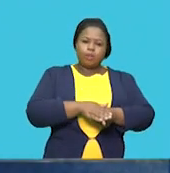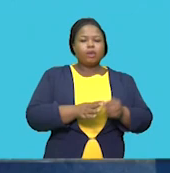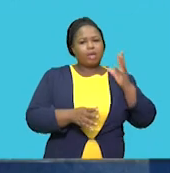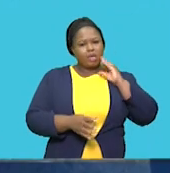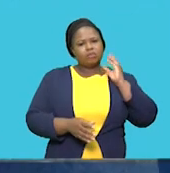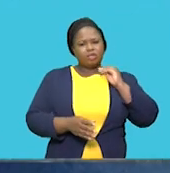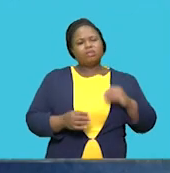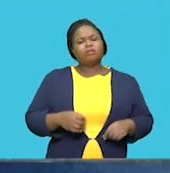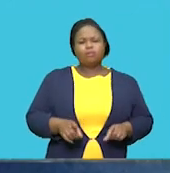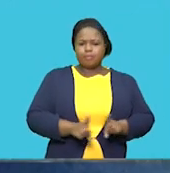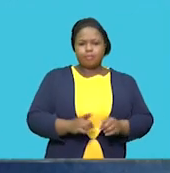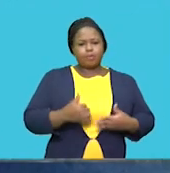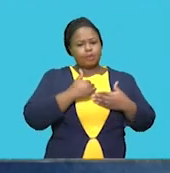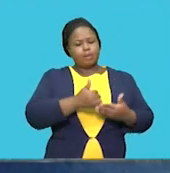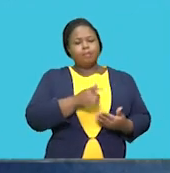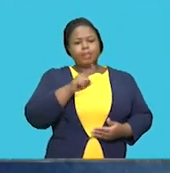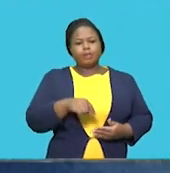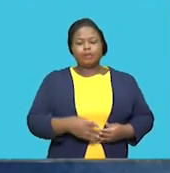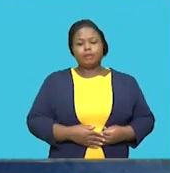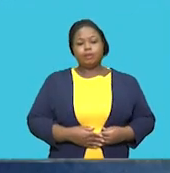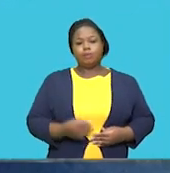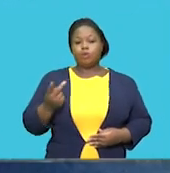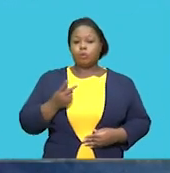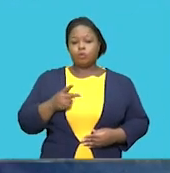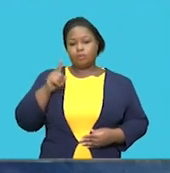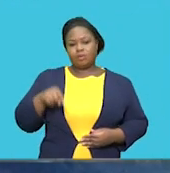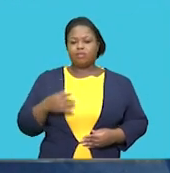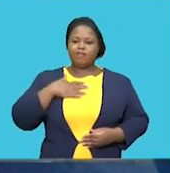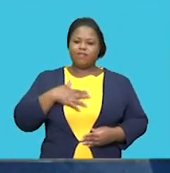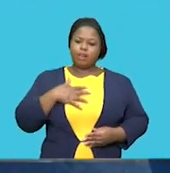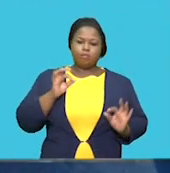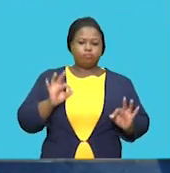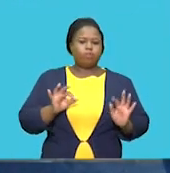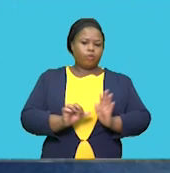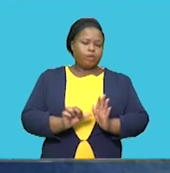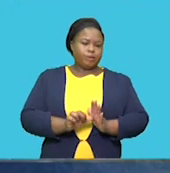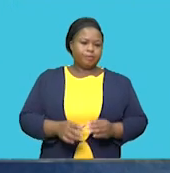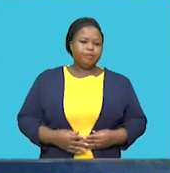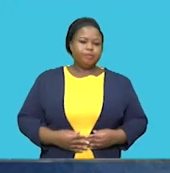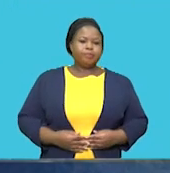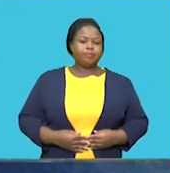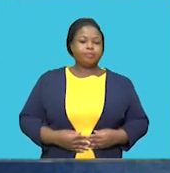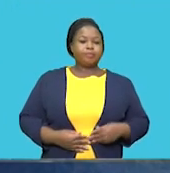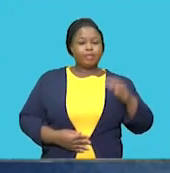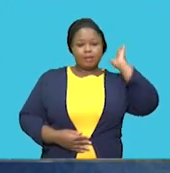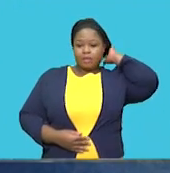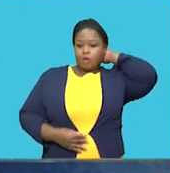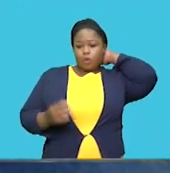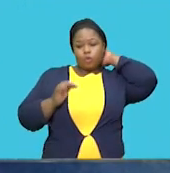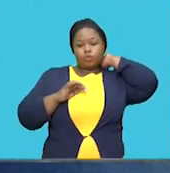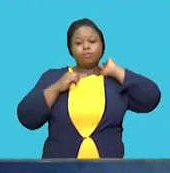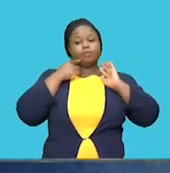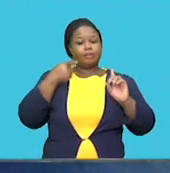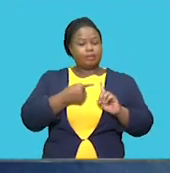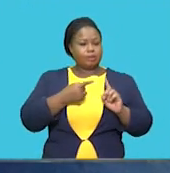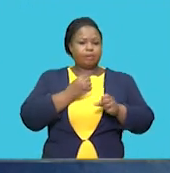they must be assisted and actually be made to feel very much important. And she's the one who was actually to